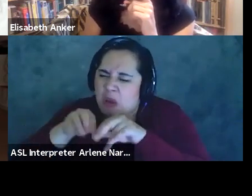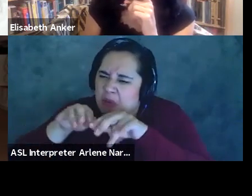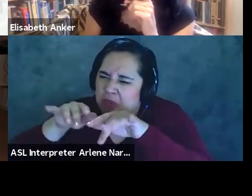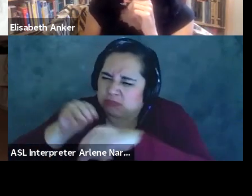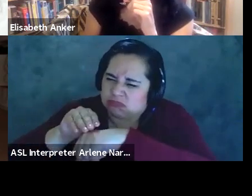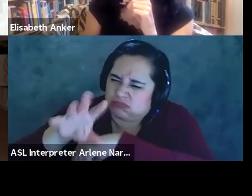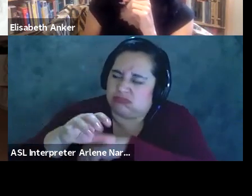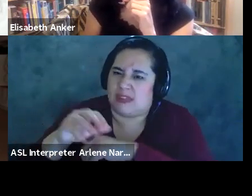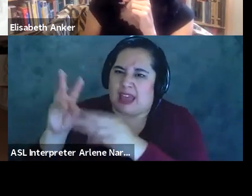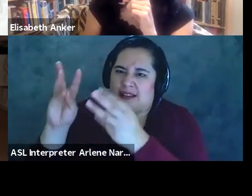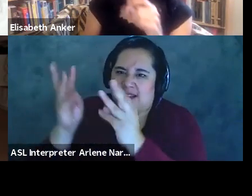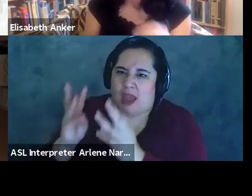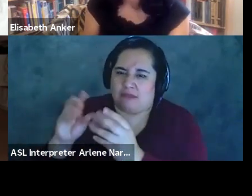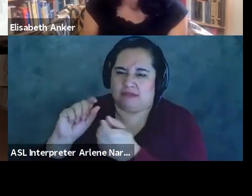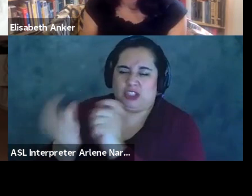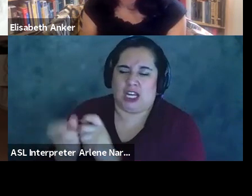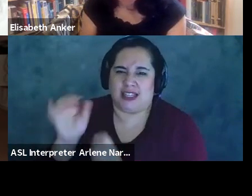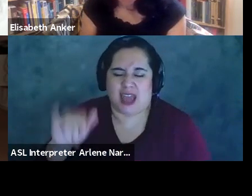change kind of